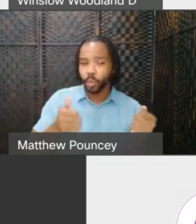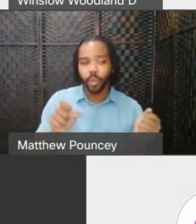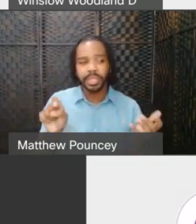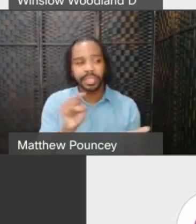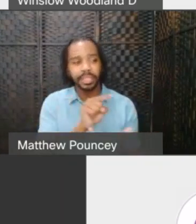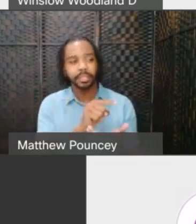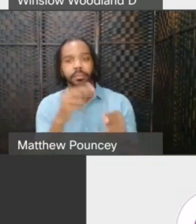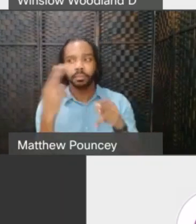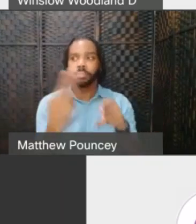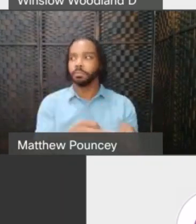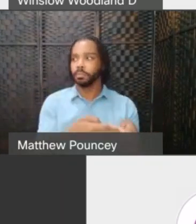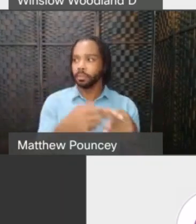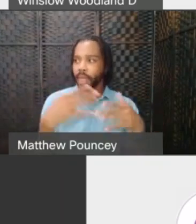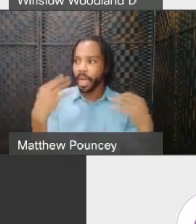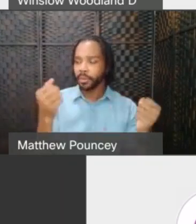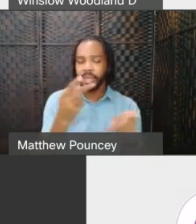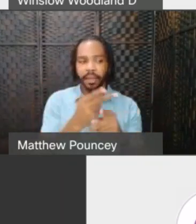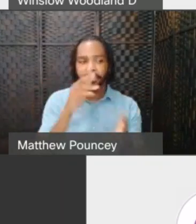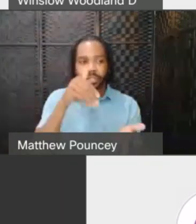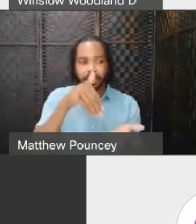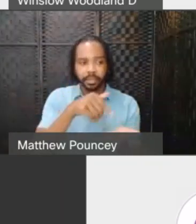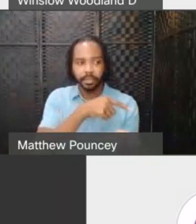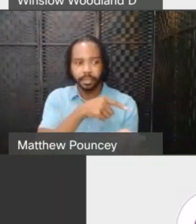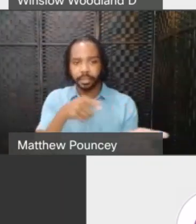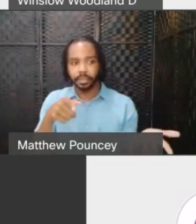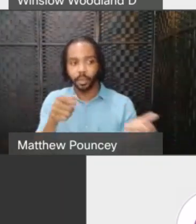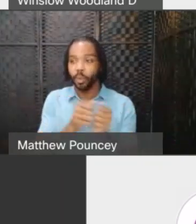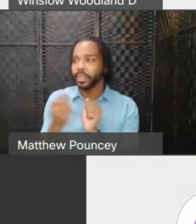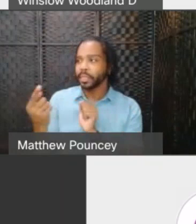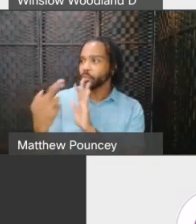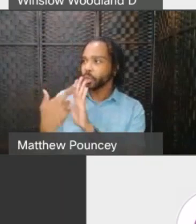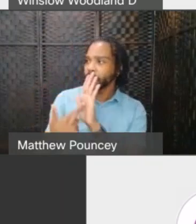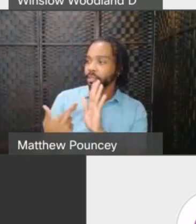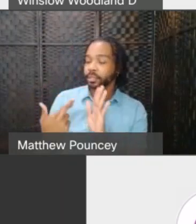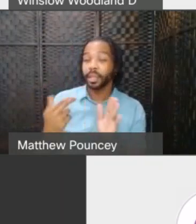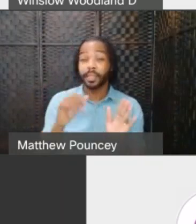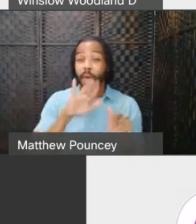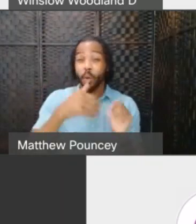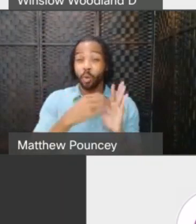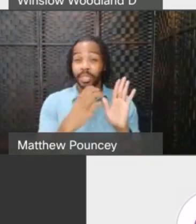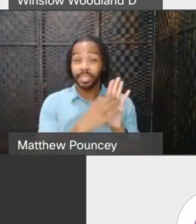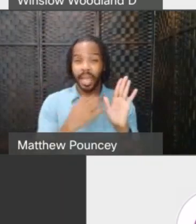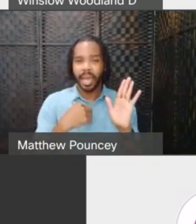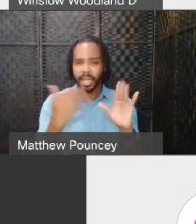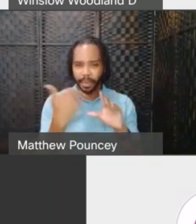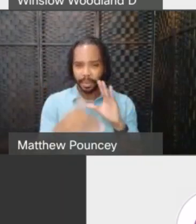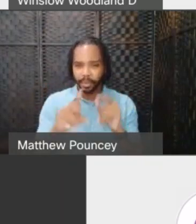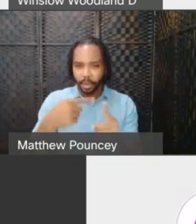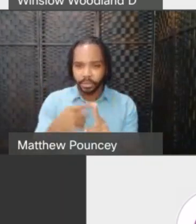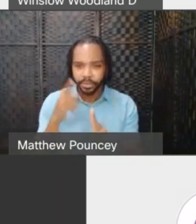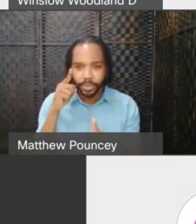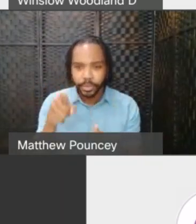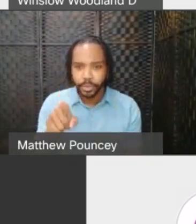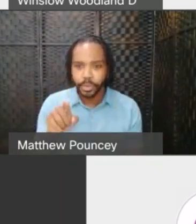healthcare facilities under this regulation? And rather than read that whole section, I emailed it just to you, Ian. But we